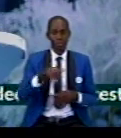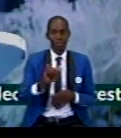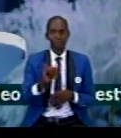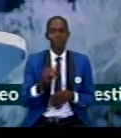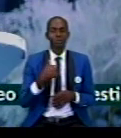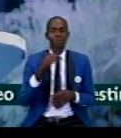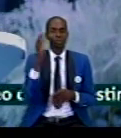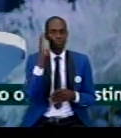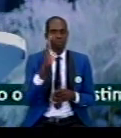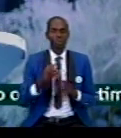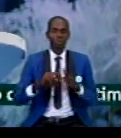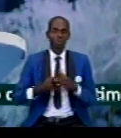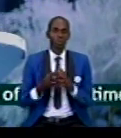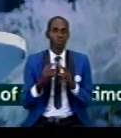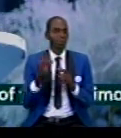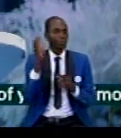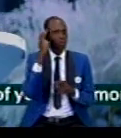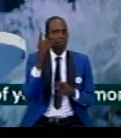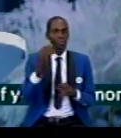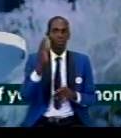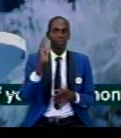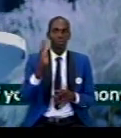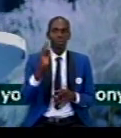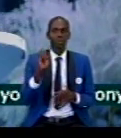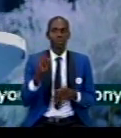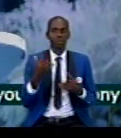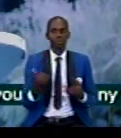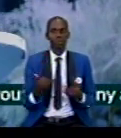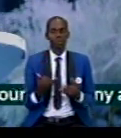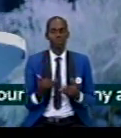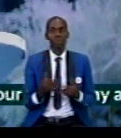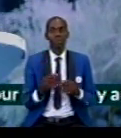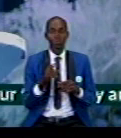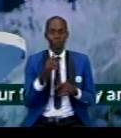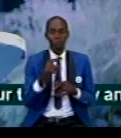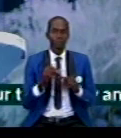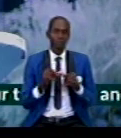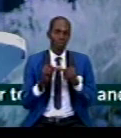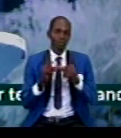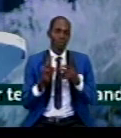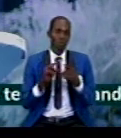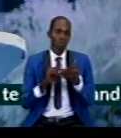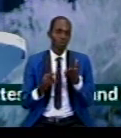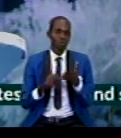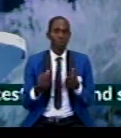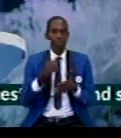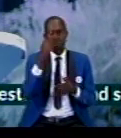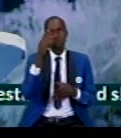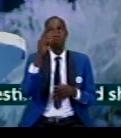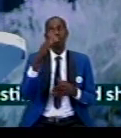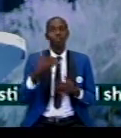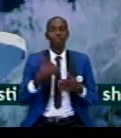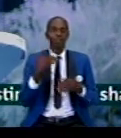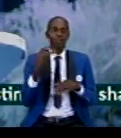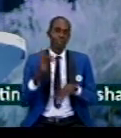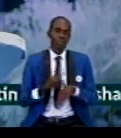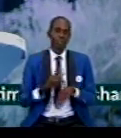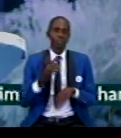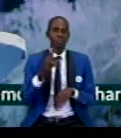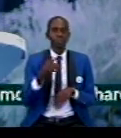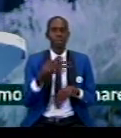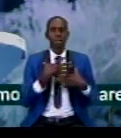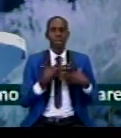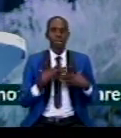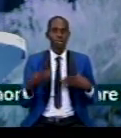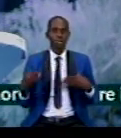Keep on checking yourself, because God has healed you. God has touched you. Our pastor has prayed for you, and God